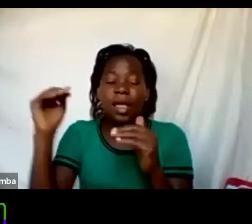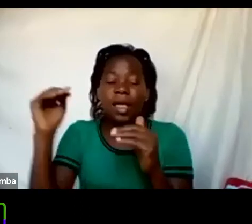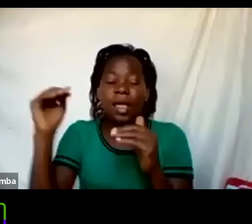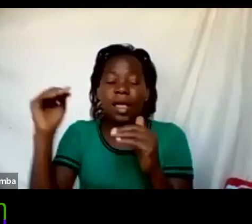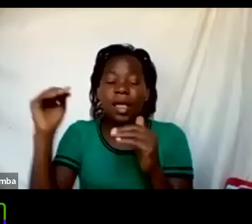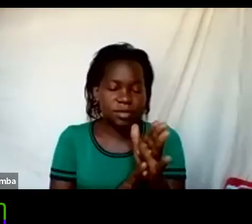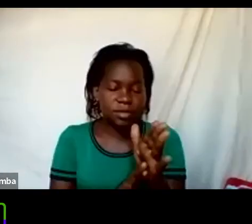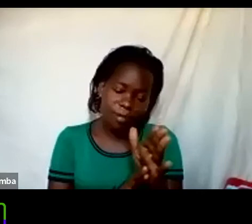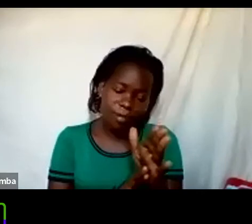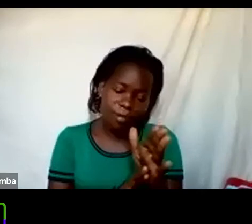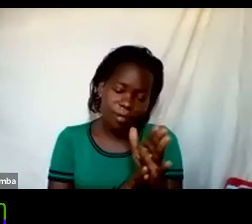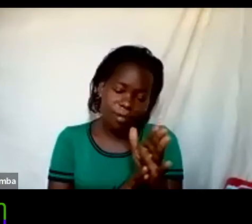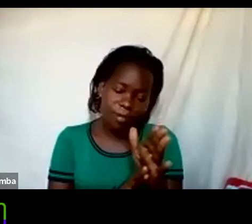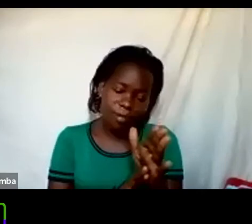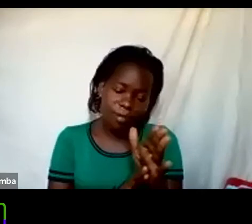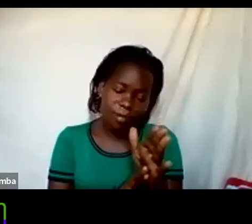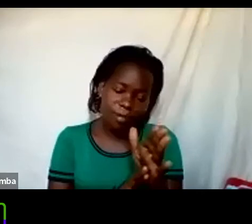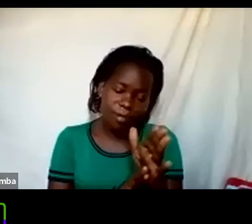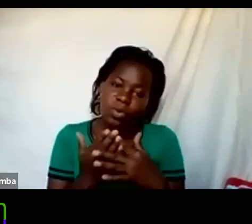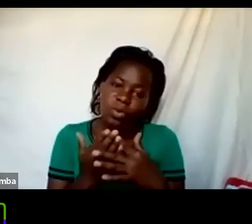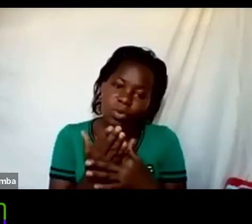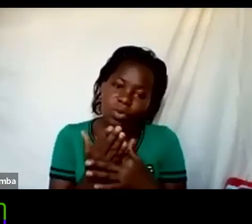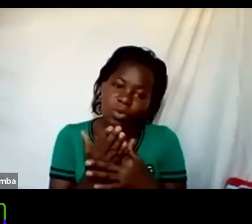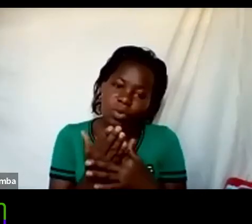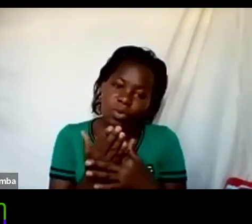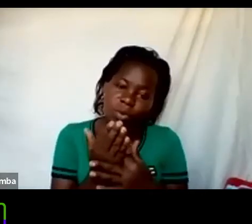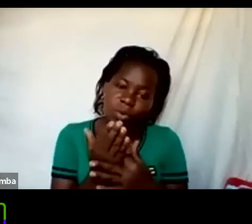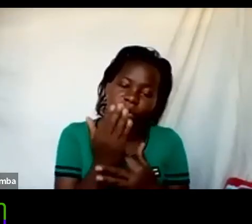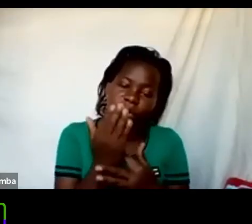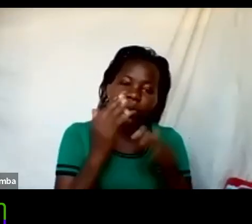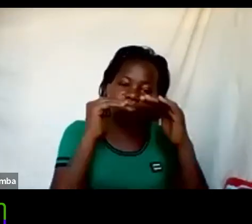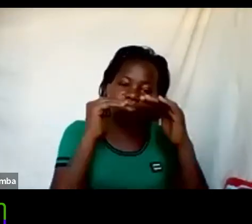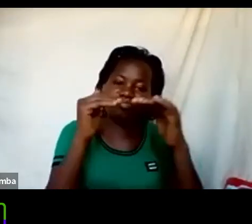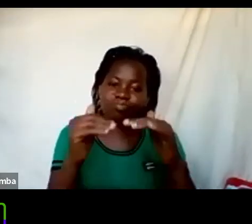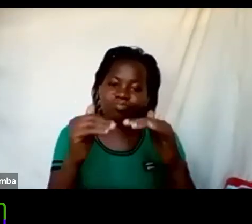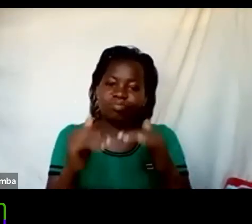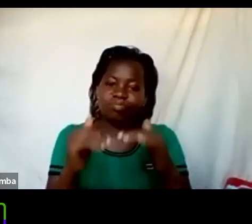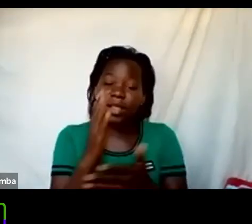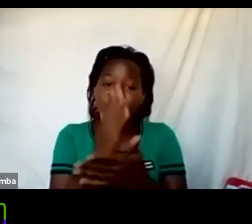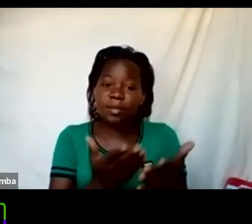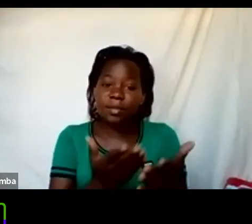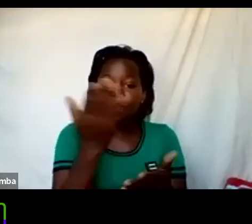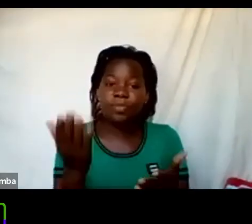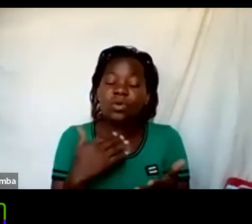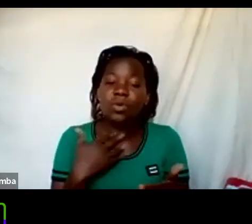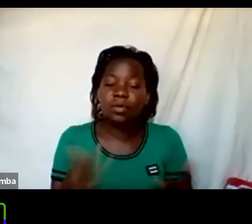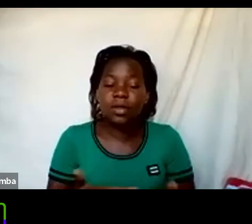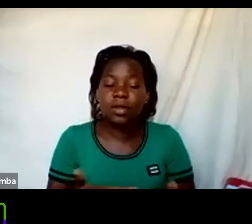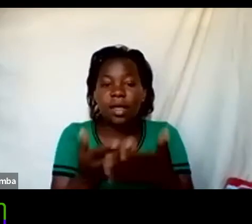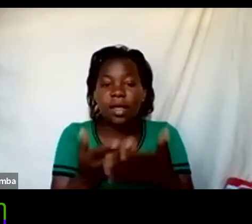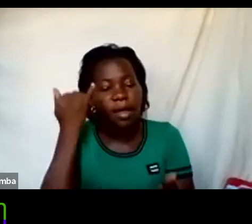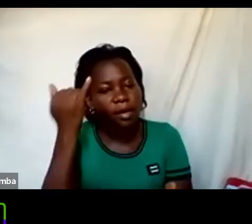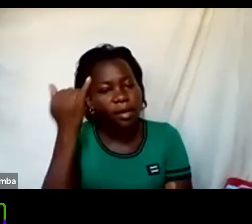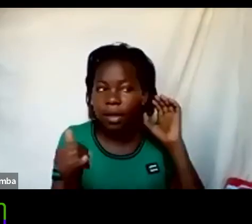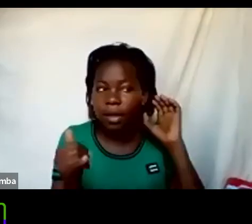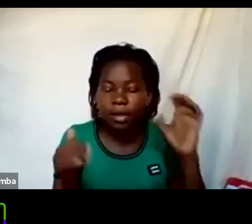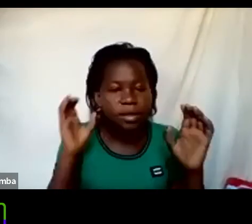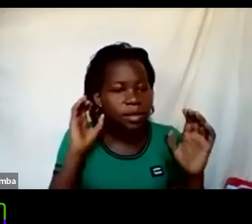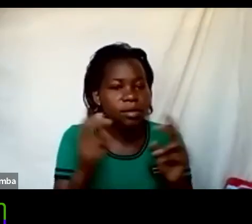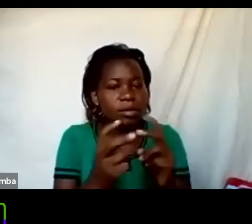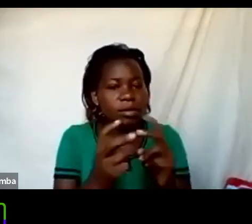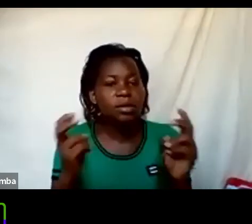the thematic sessions like this one, so that some of you who will have submitted some ideas, maybe listening to panelists, you might want to refine your idea